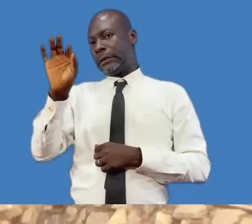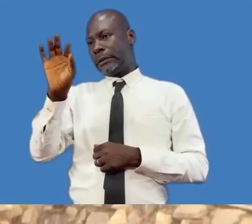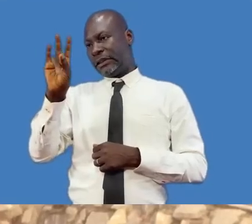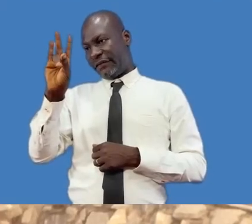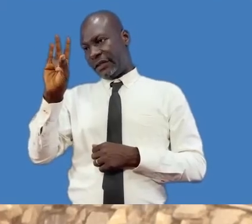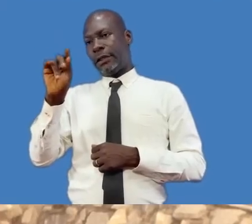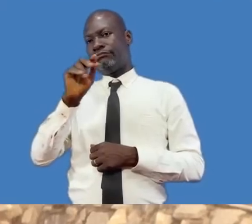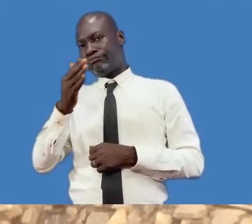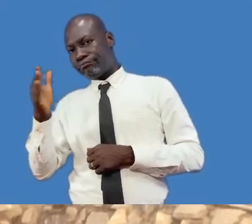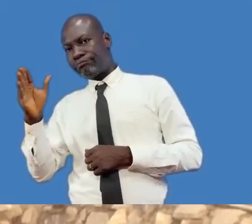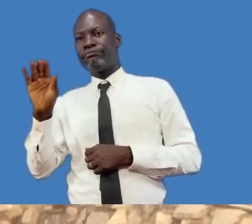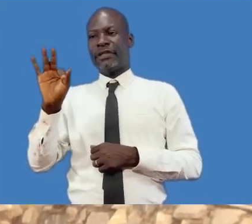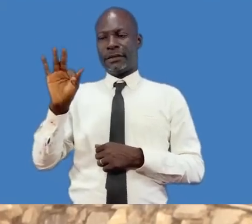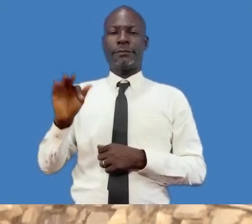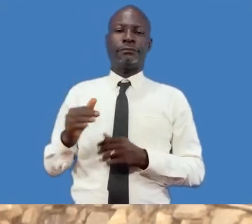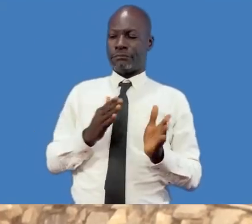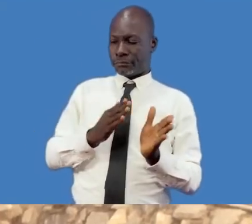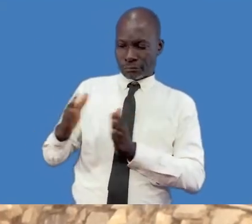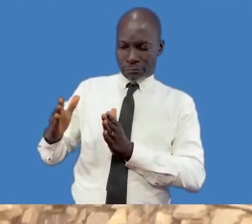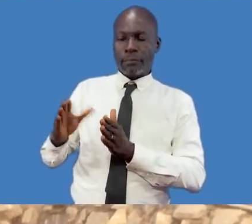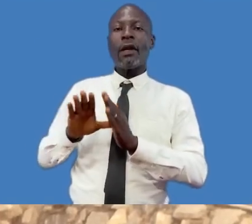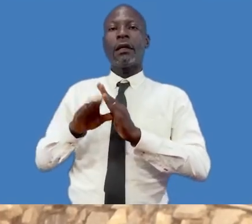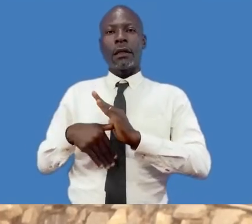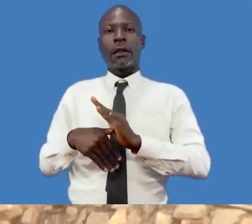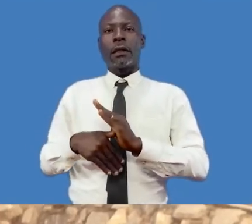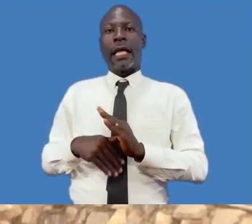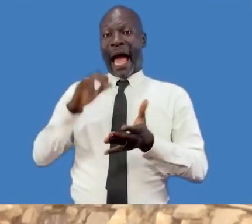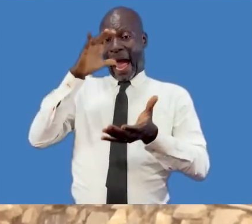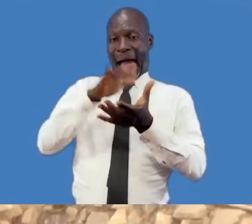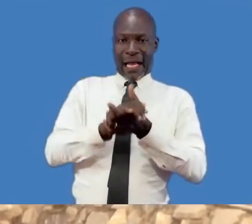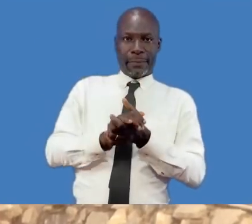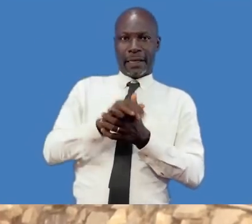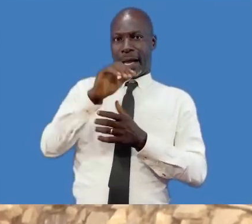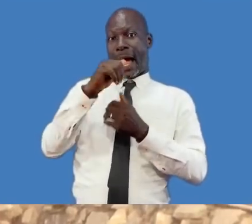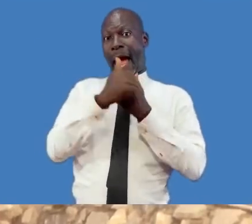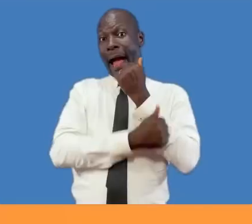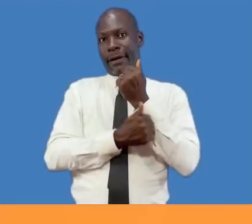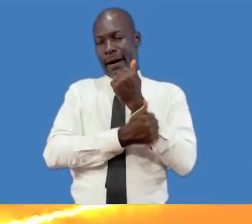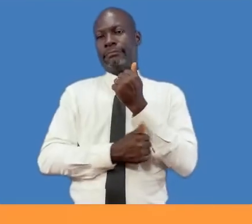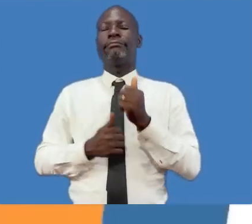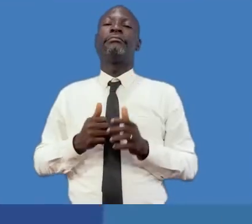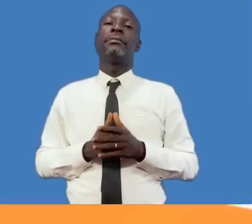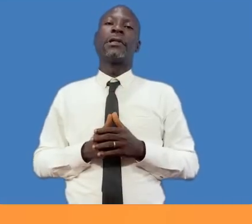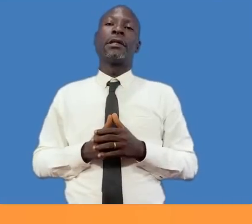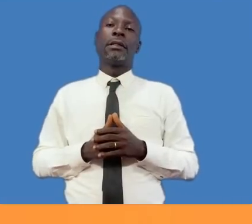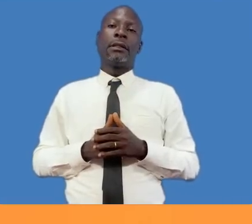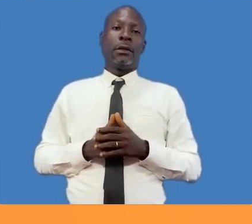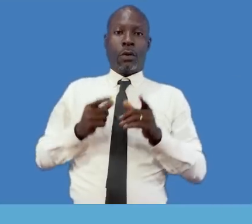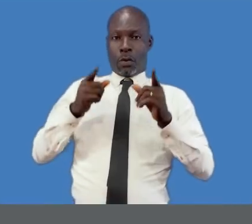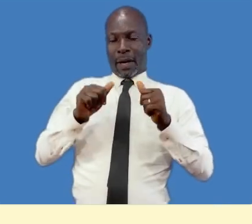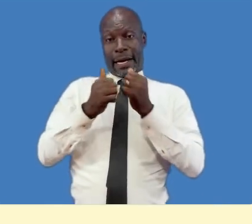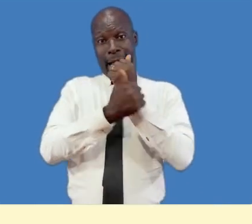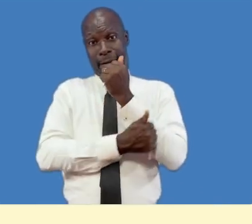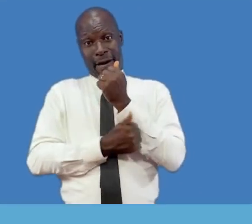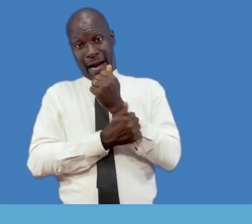o move away from my mama sara ena oba sara nikunu obena abraham eso by faith